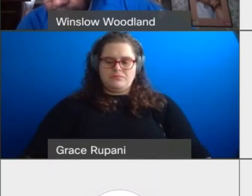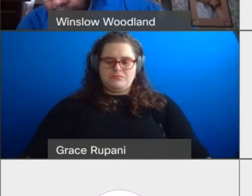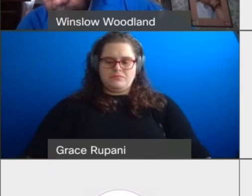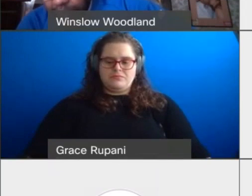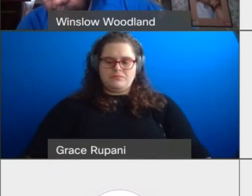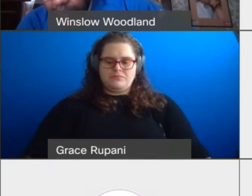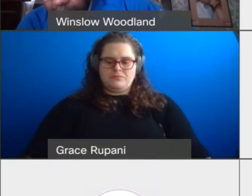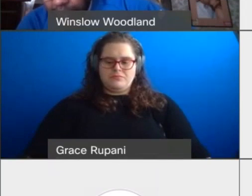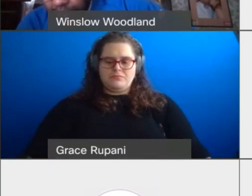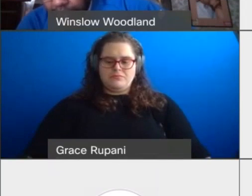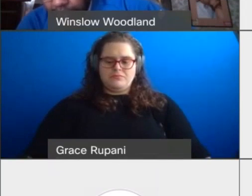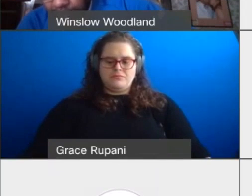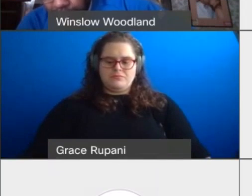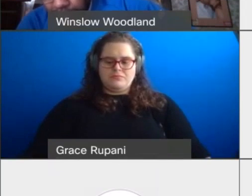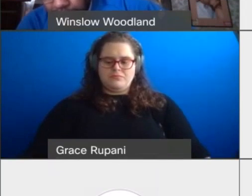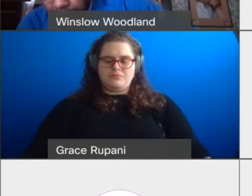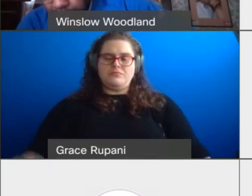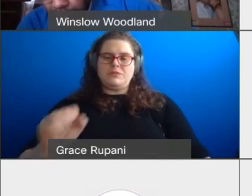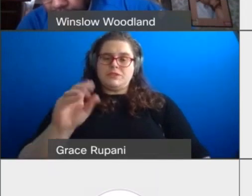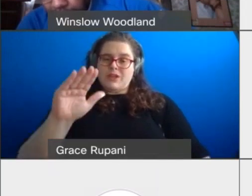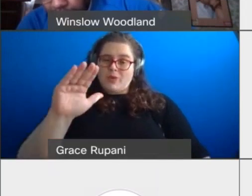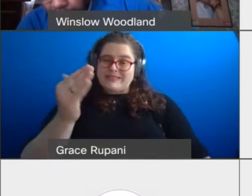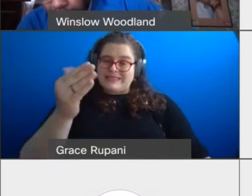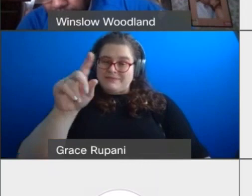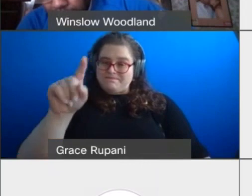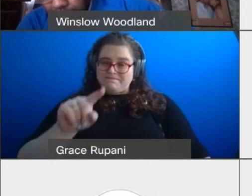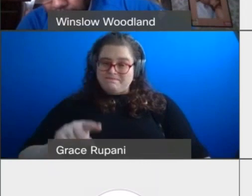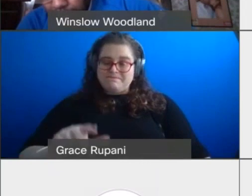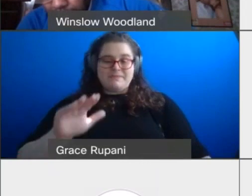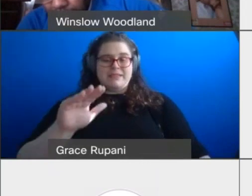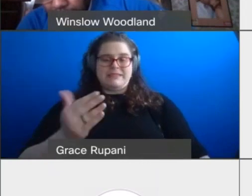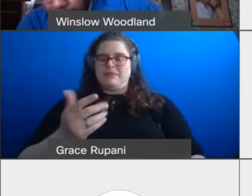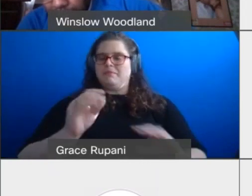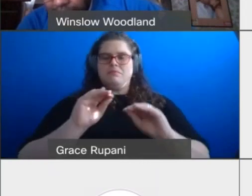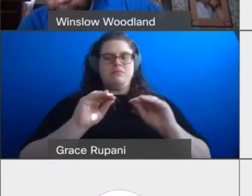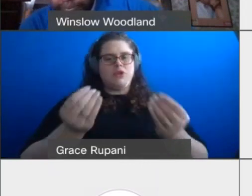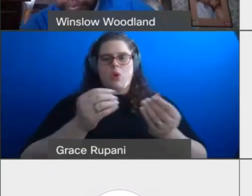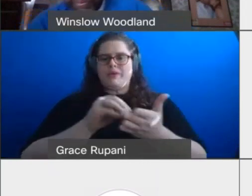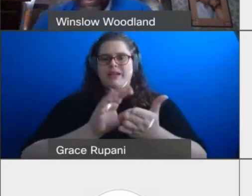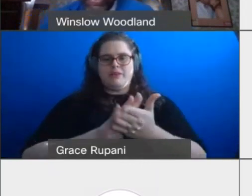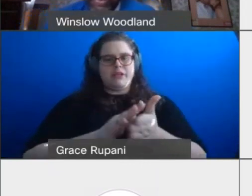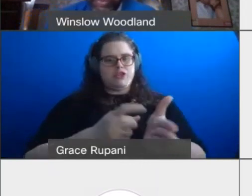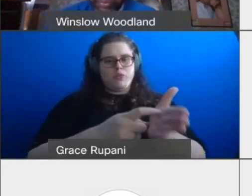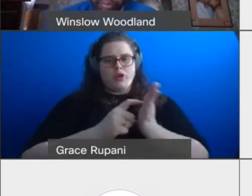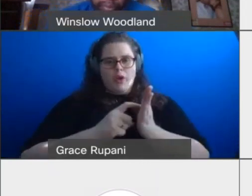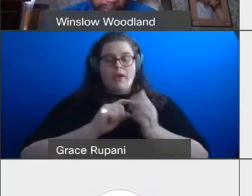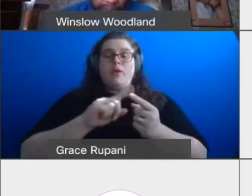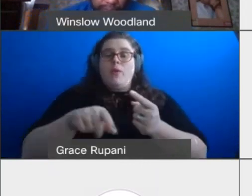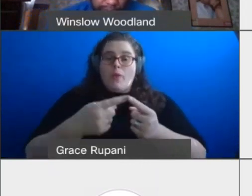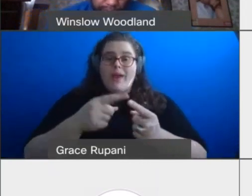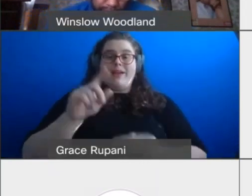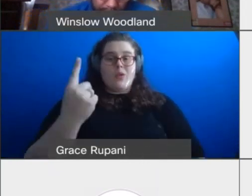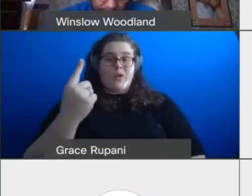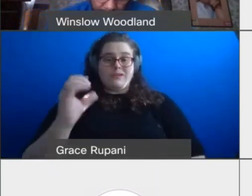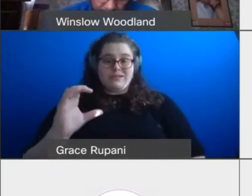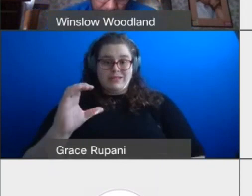So it appears from this that there will be no documentation required. Once we get to 1C, there will be a